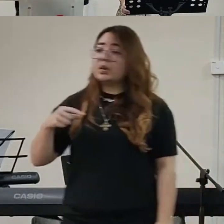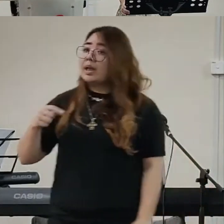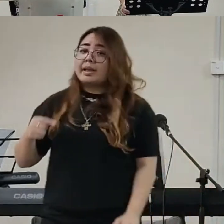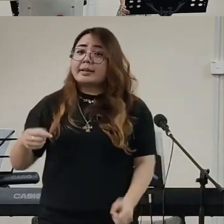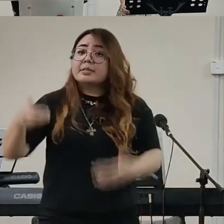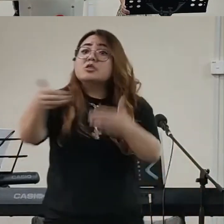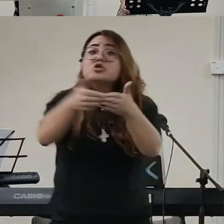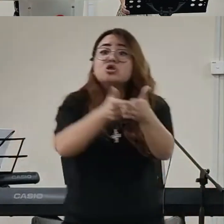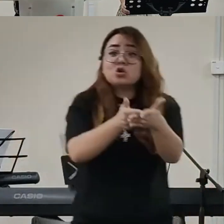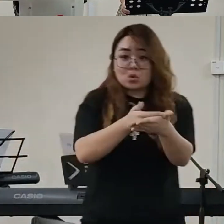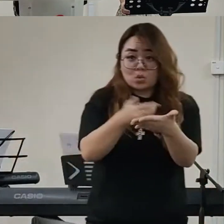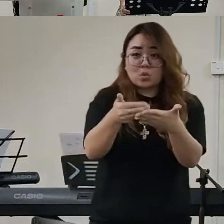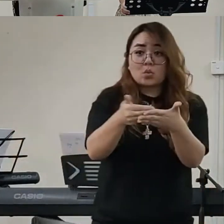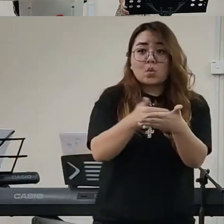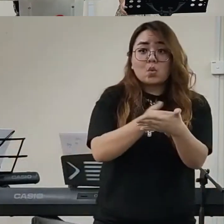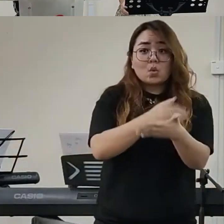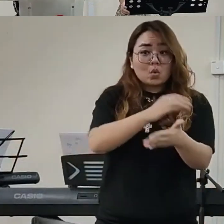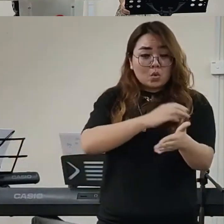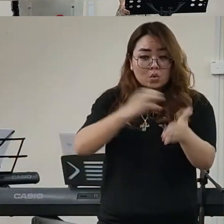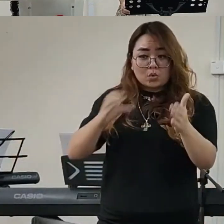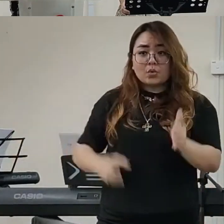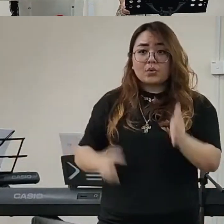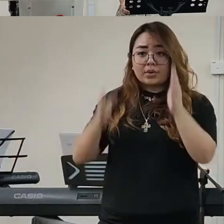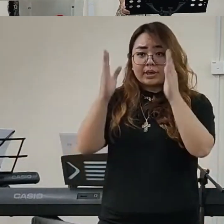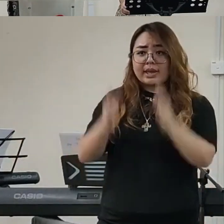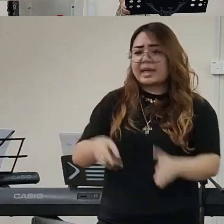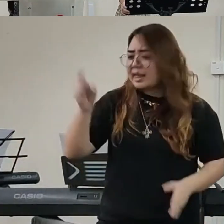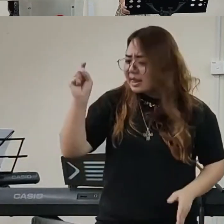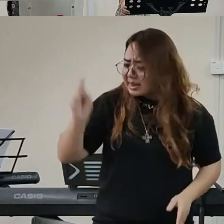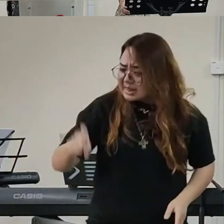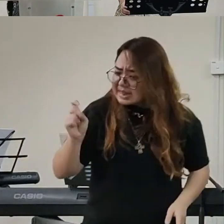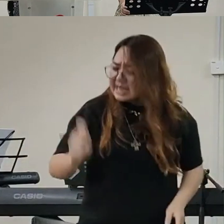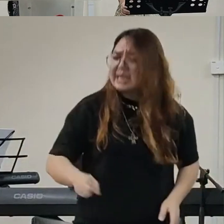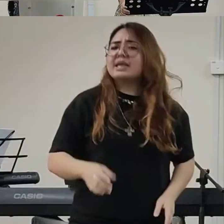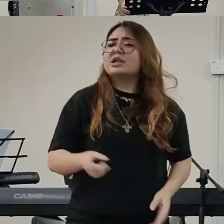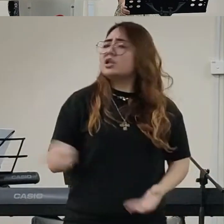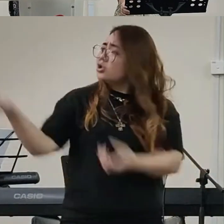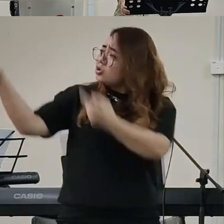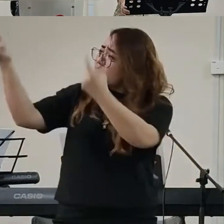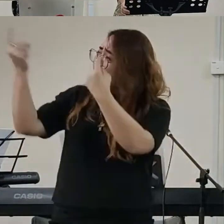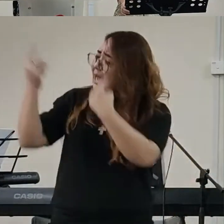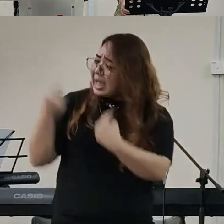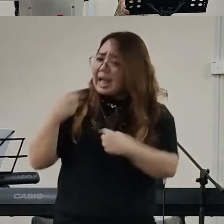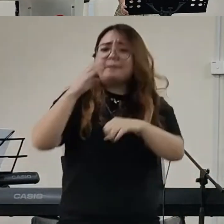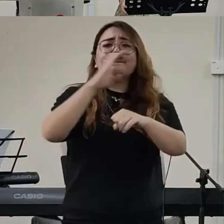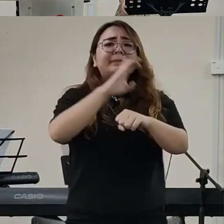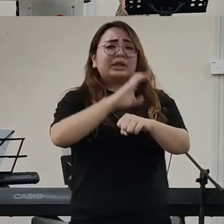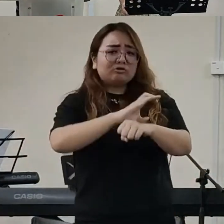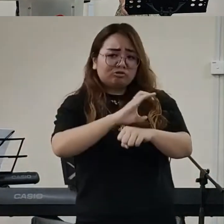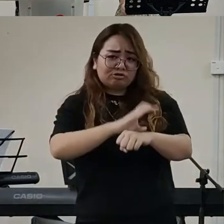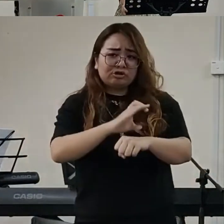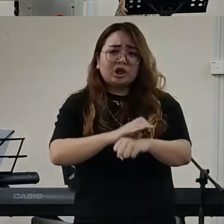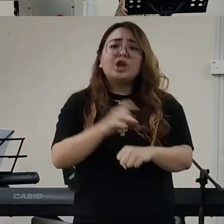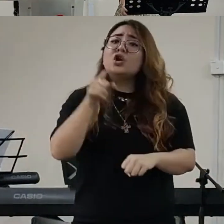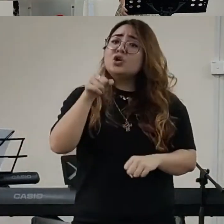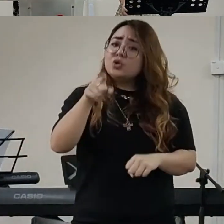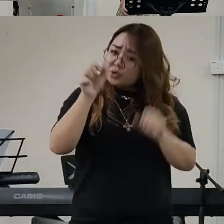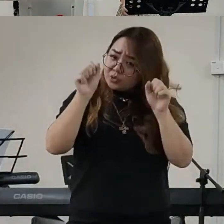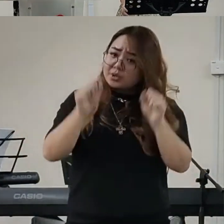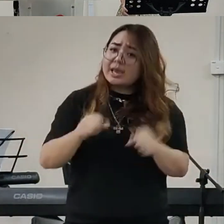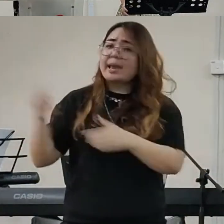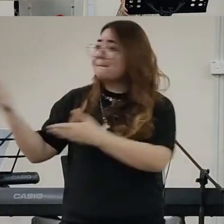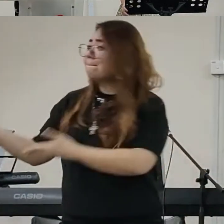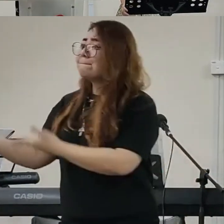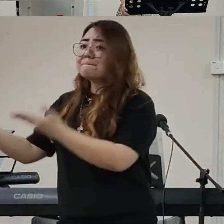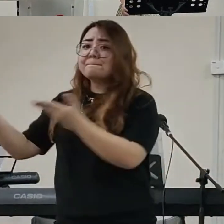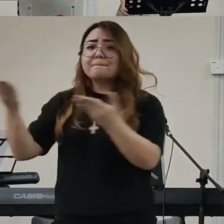to be here. They need to be shepherd. So every sheepneeds to be shepherd. That's how it's supposed to be done biblically. Not,